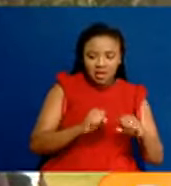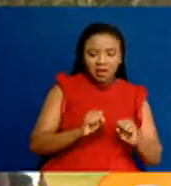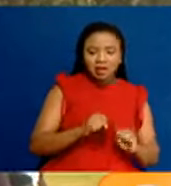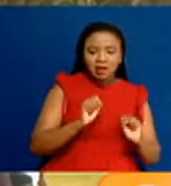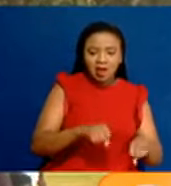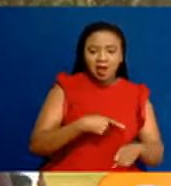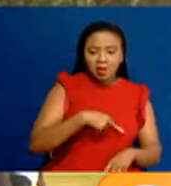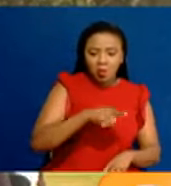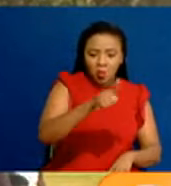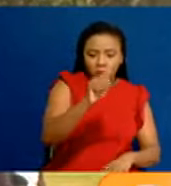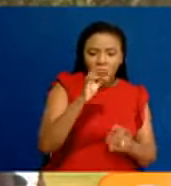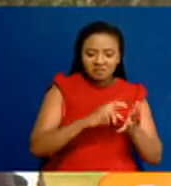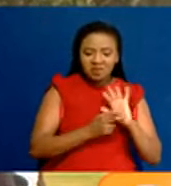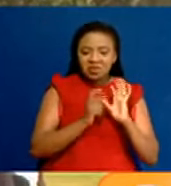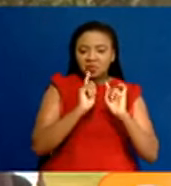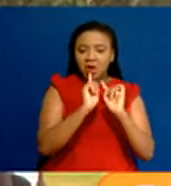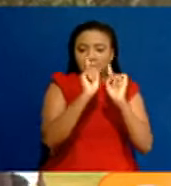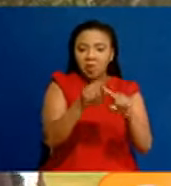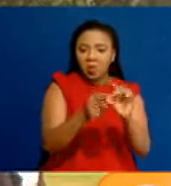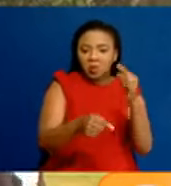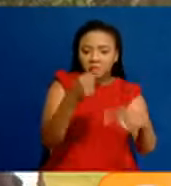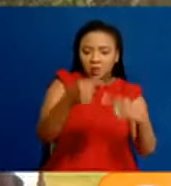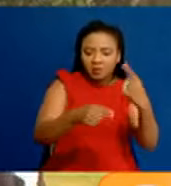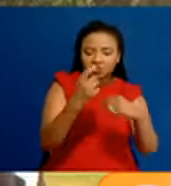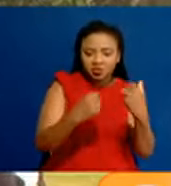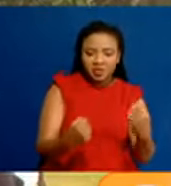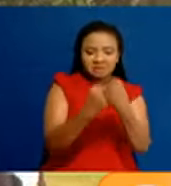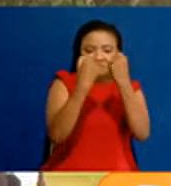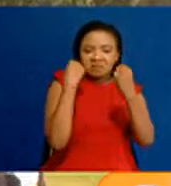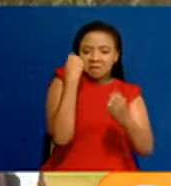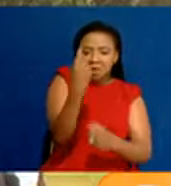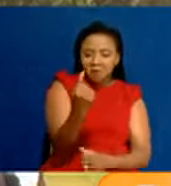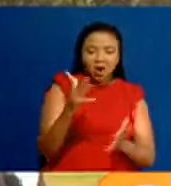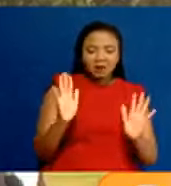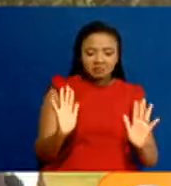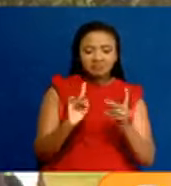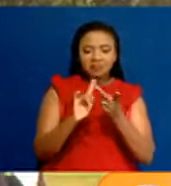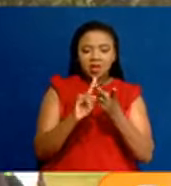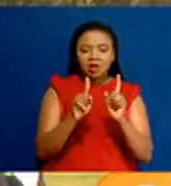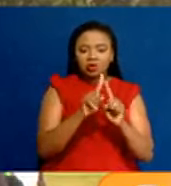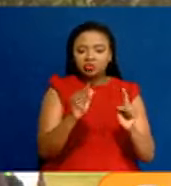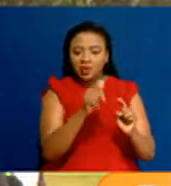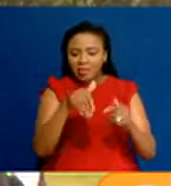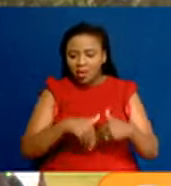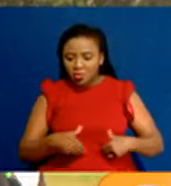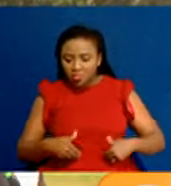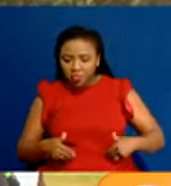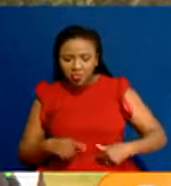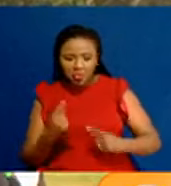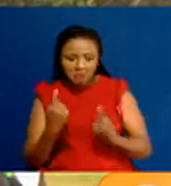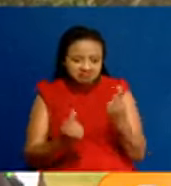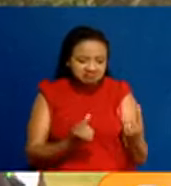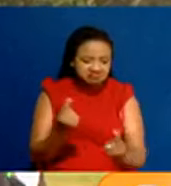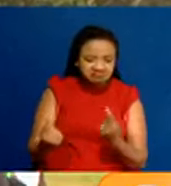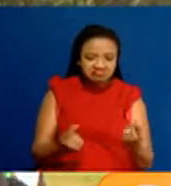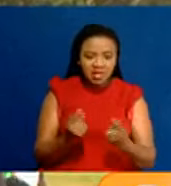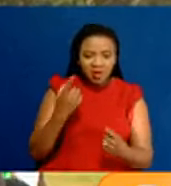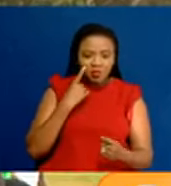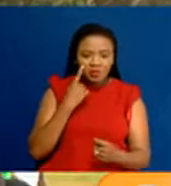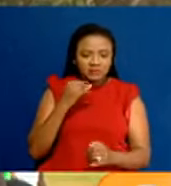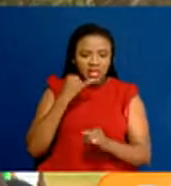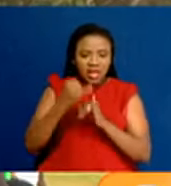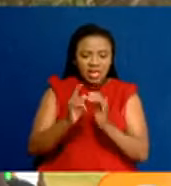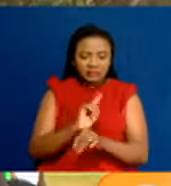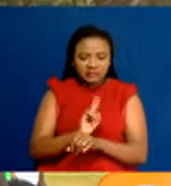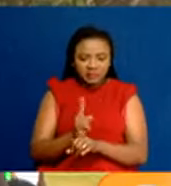and compete and be first team regulars. And then there was another band of players, you know, a couple of young guys who maybe will see less minutes but